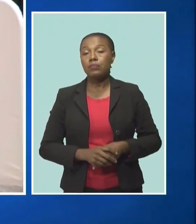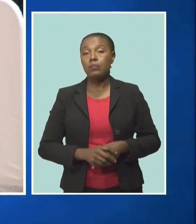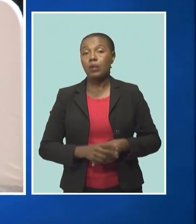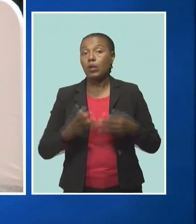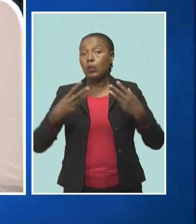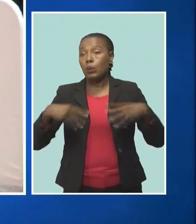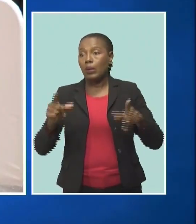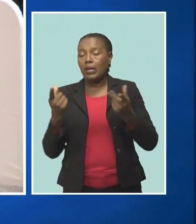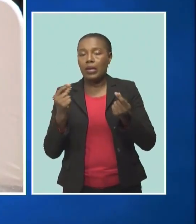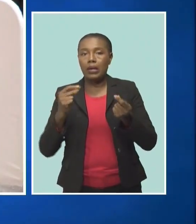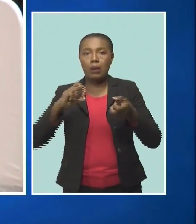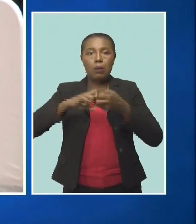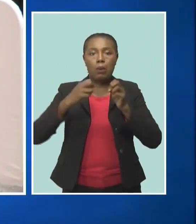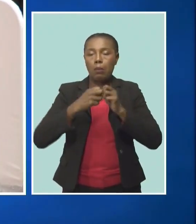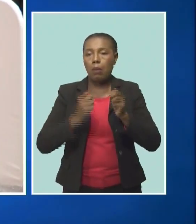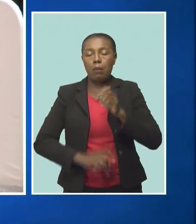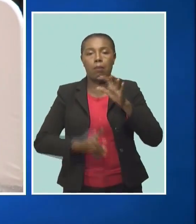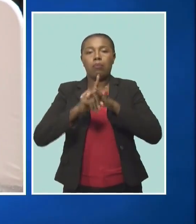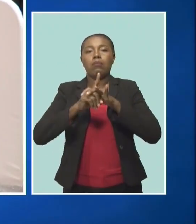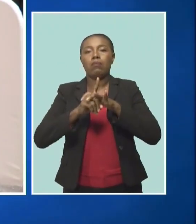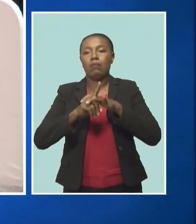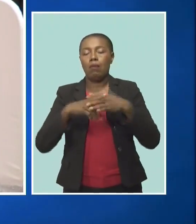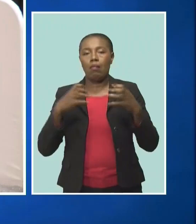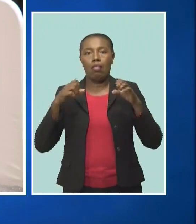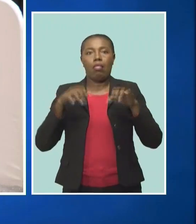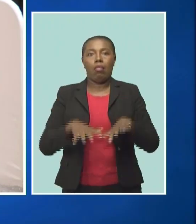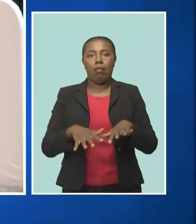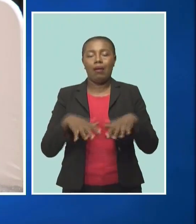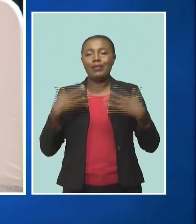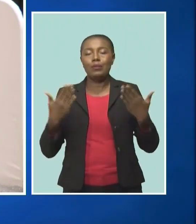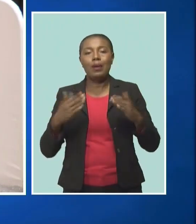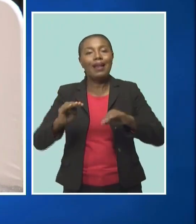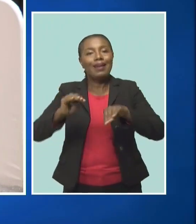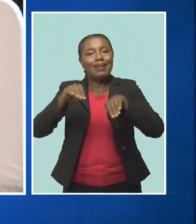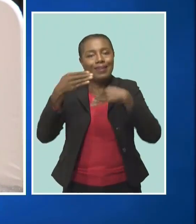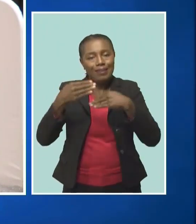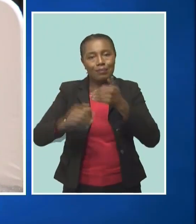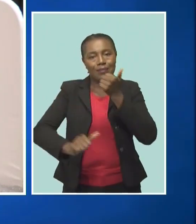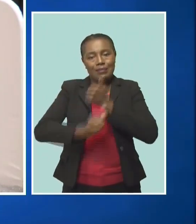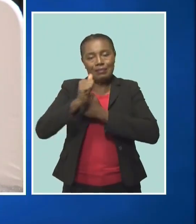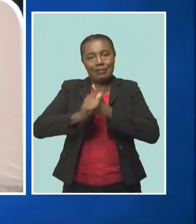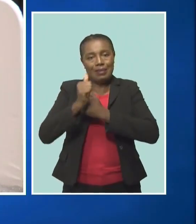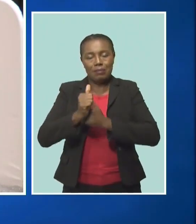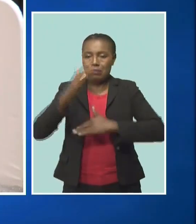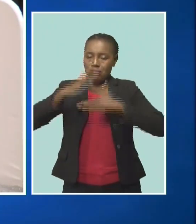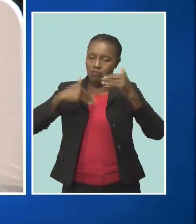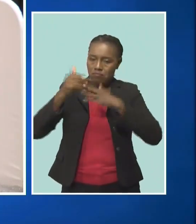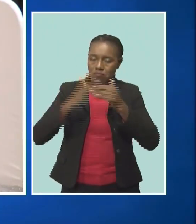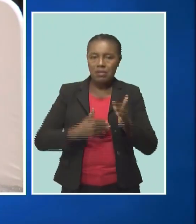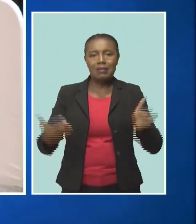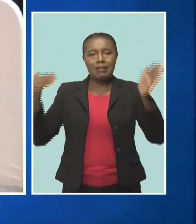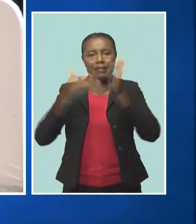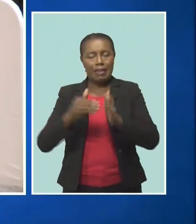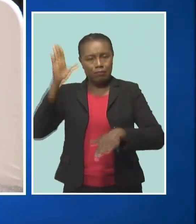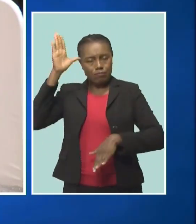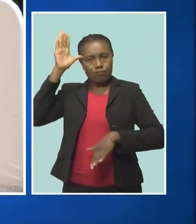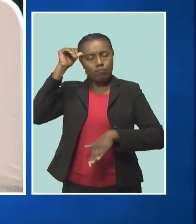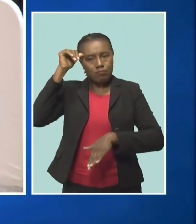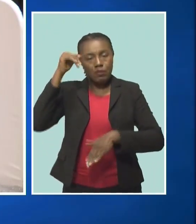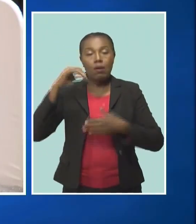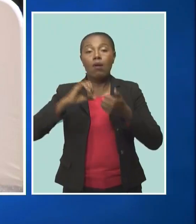these shocks is to limit their damage and build resilience, is to diversify